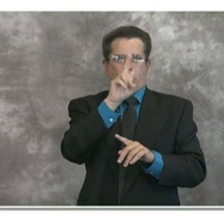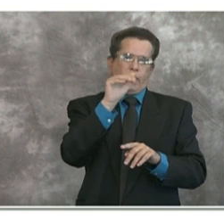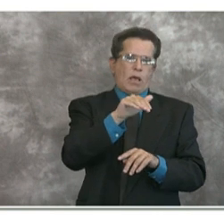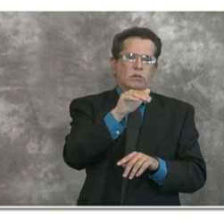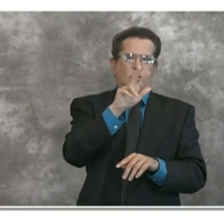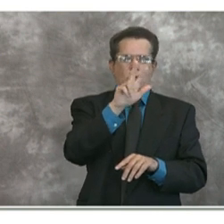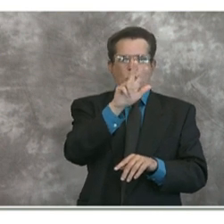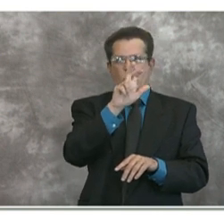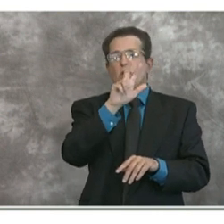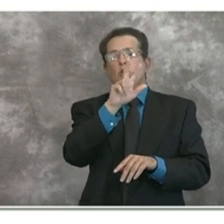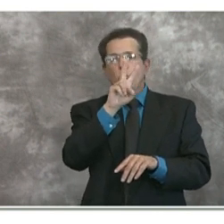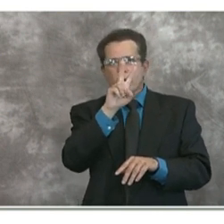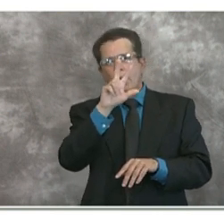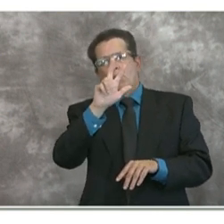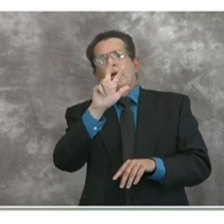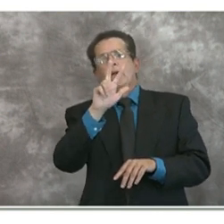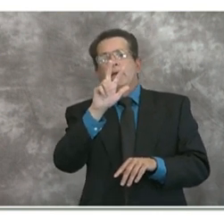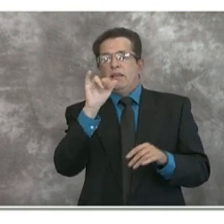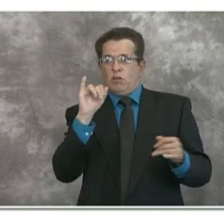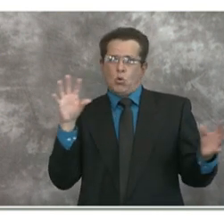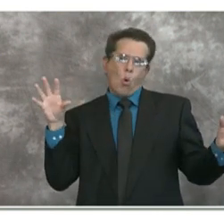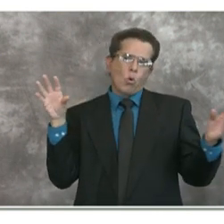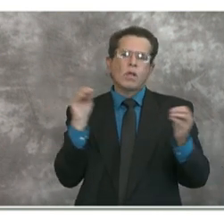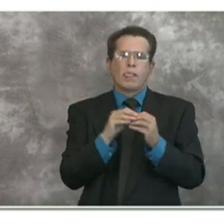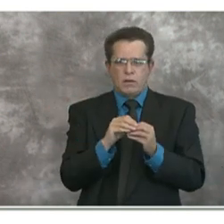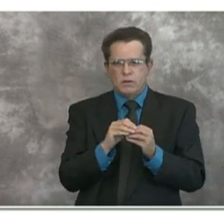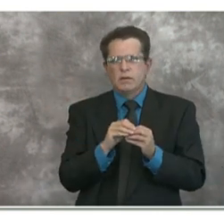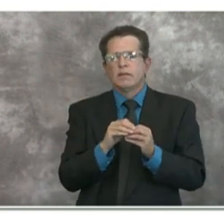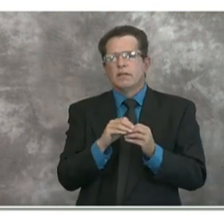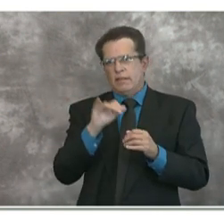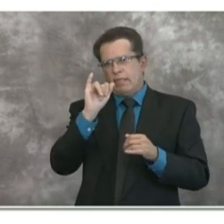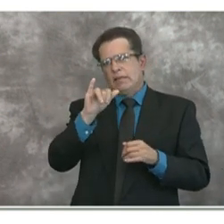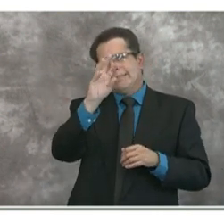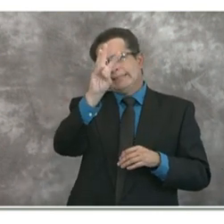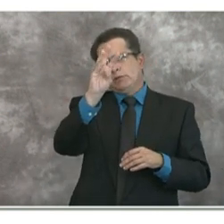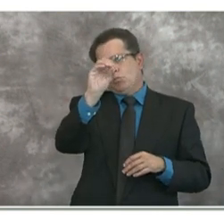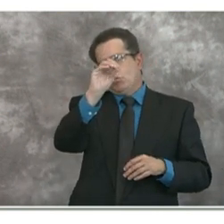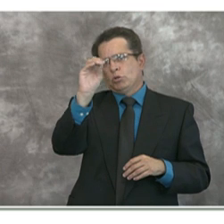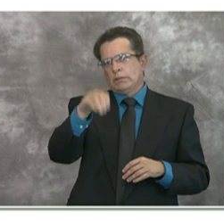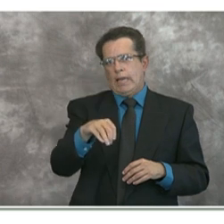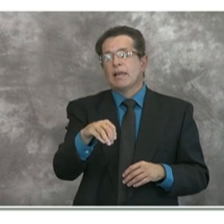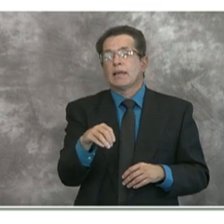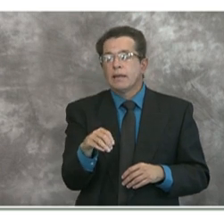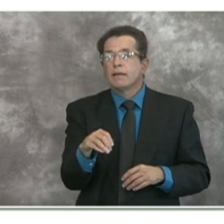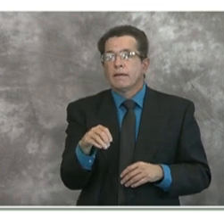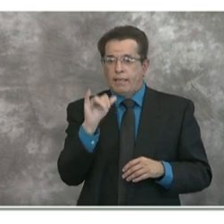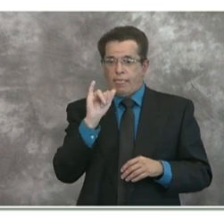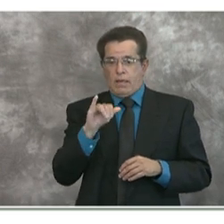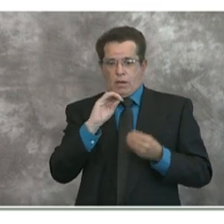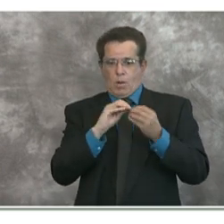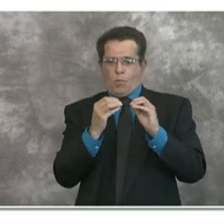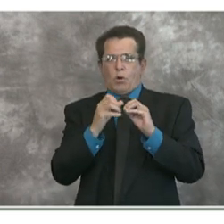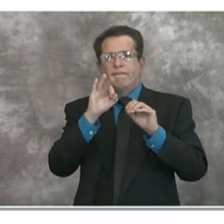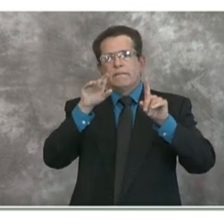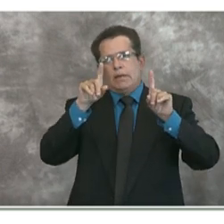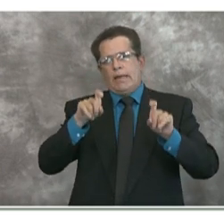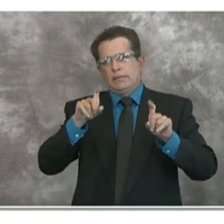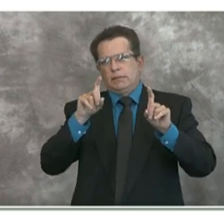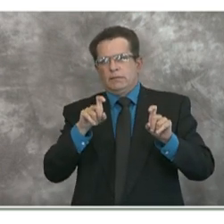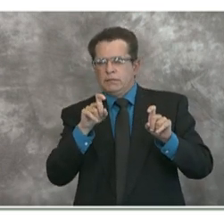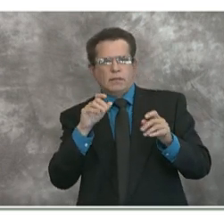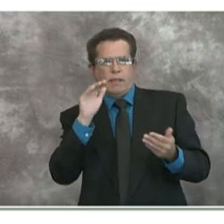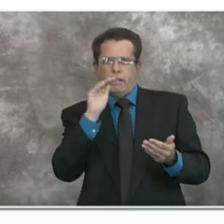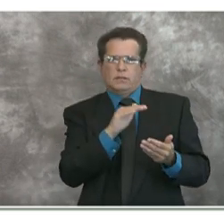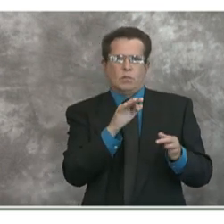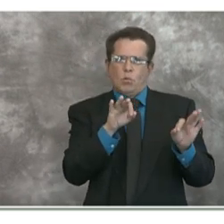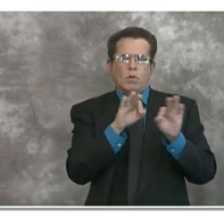2,303 total tests that were done. This is a percentage of 6%. Again, the number of tests are less important than the